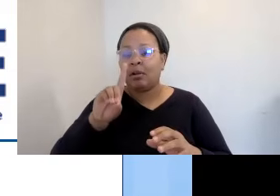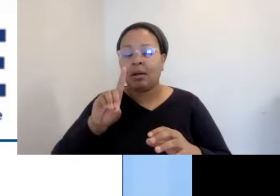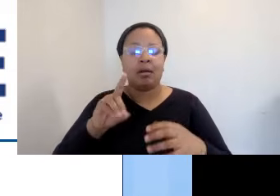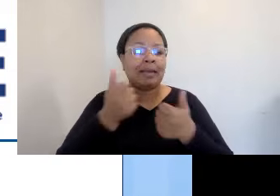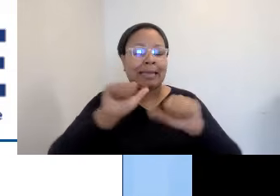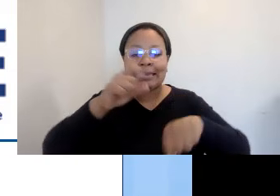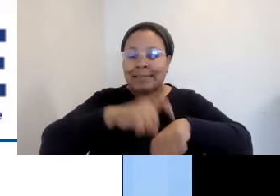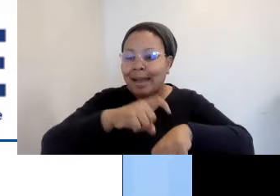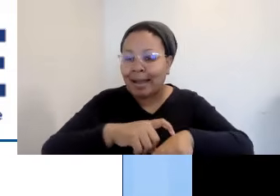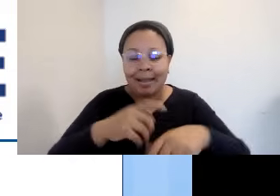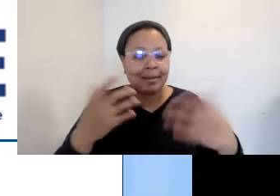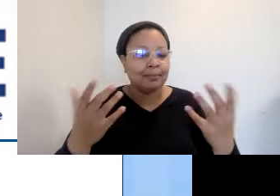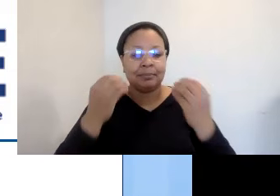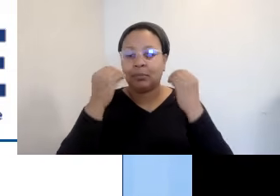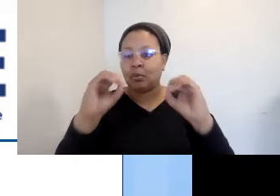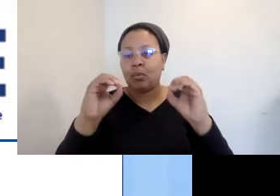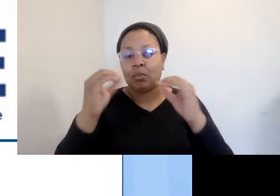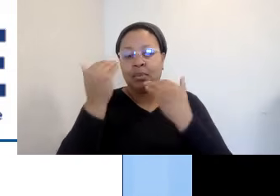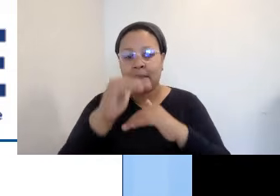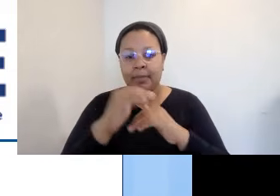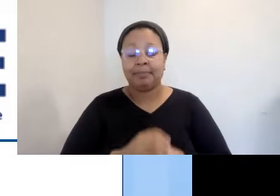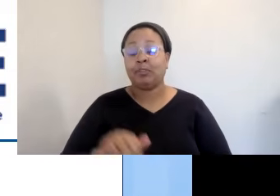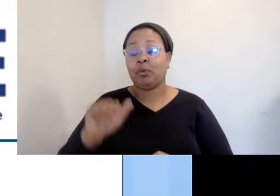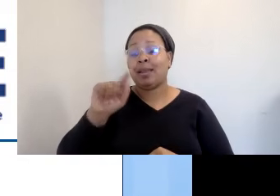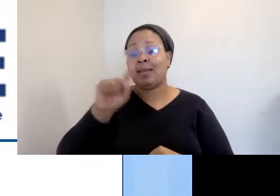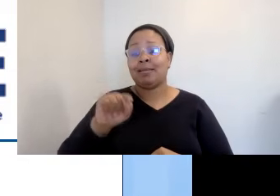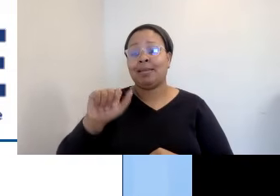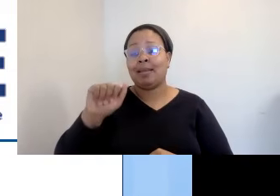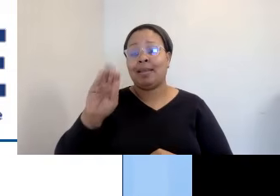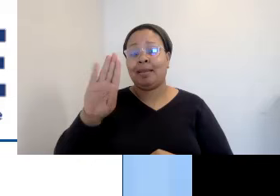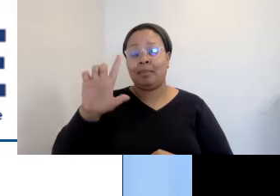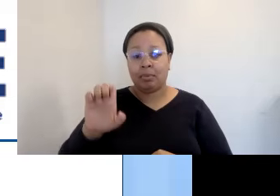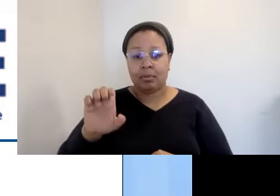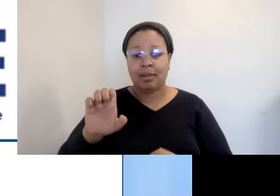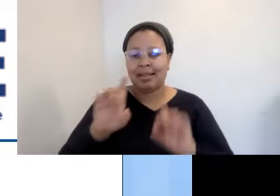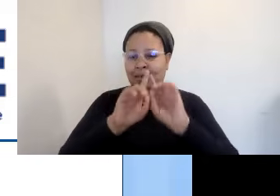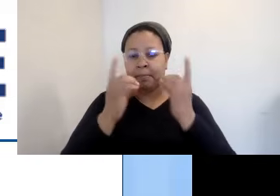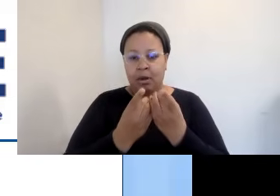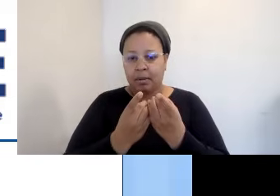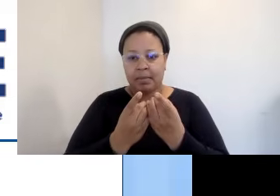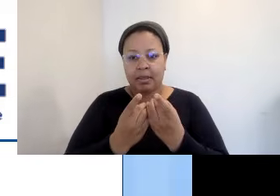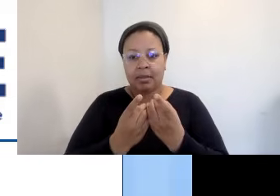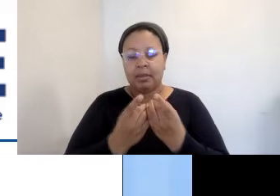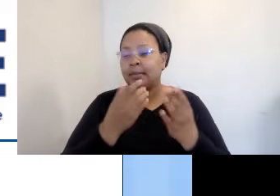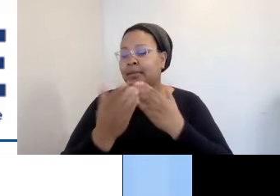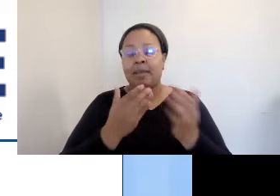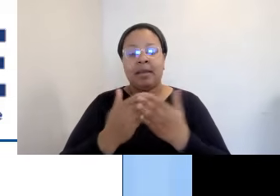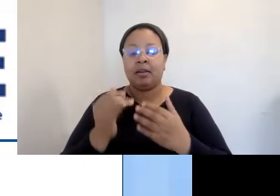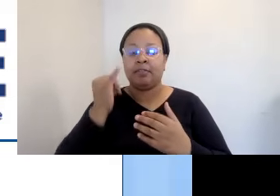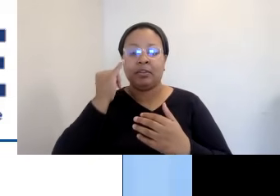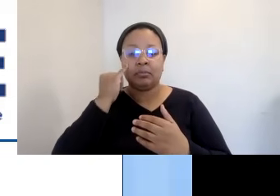There's no limits to that. And AZ ABLE, Department of Economic Security, even if you're not in Arizona,